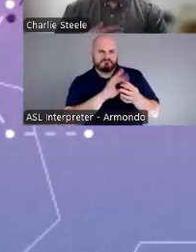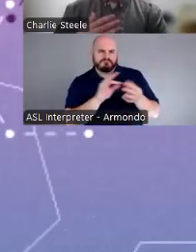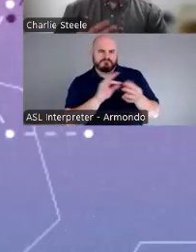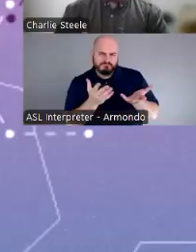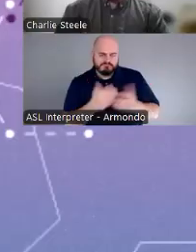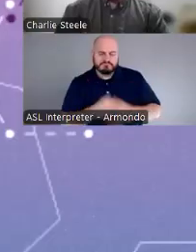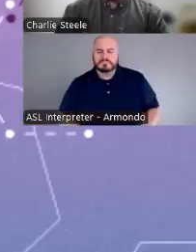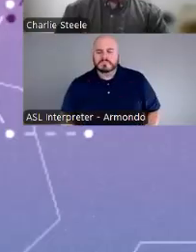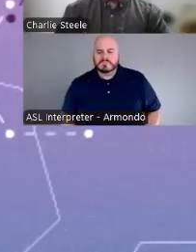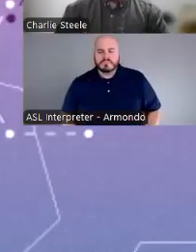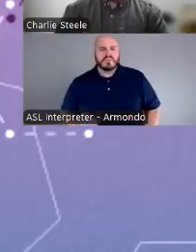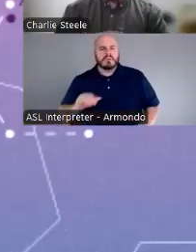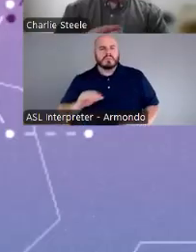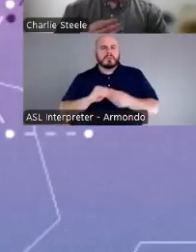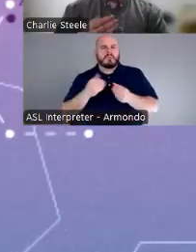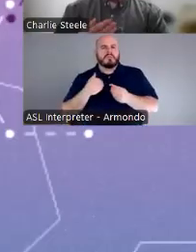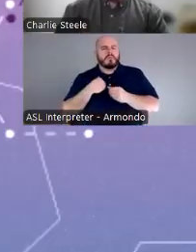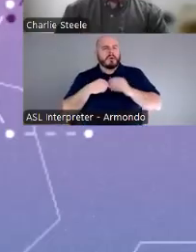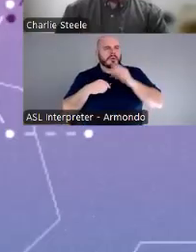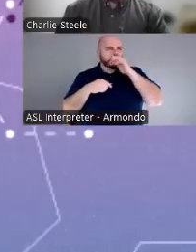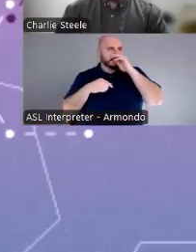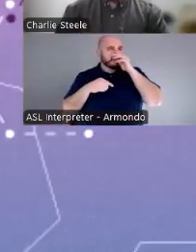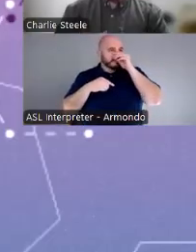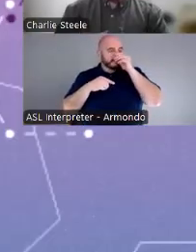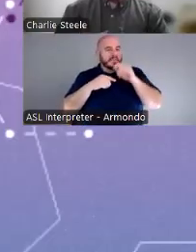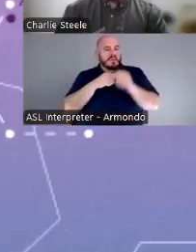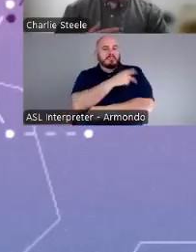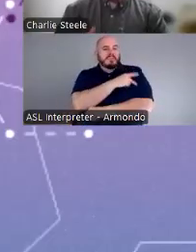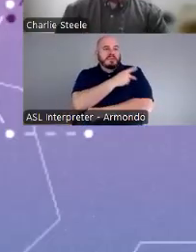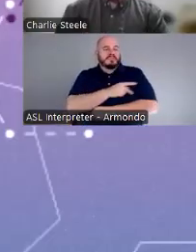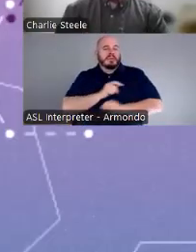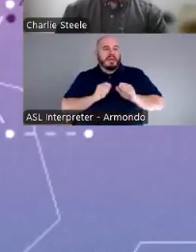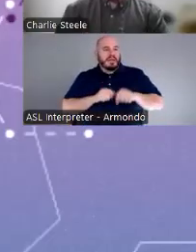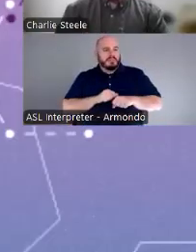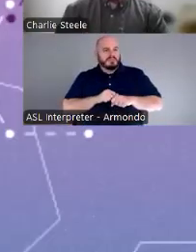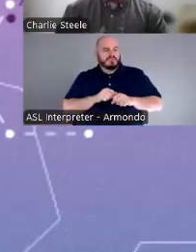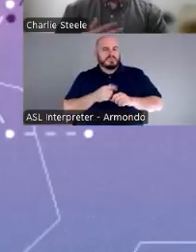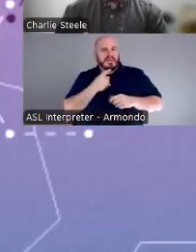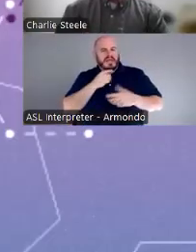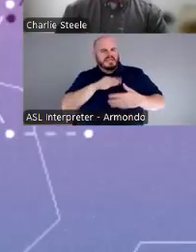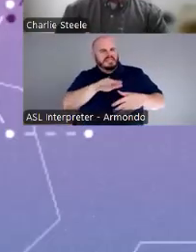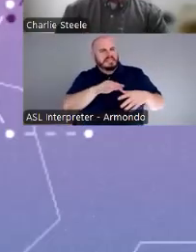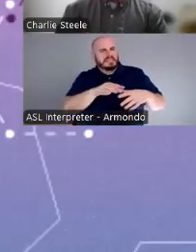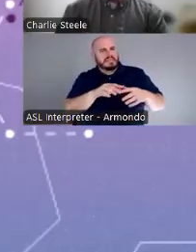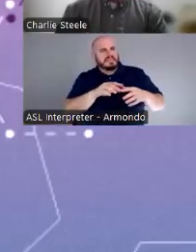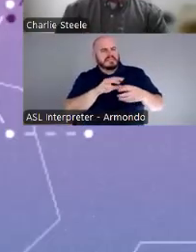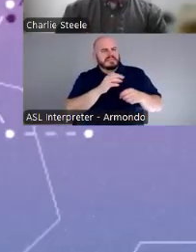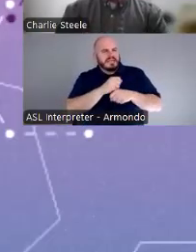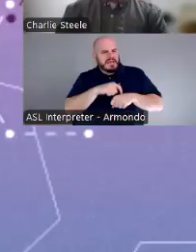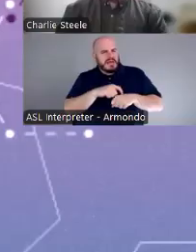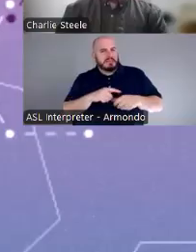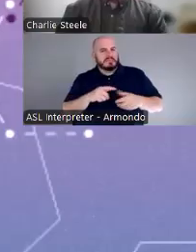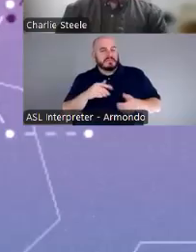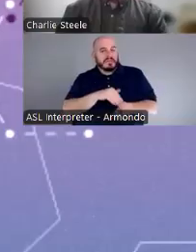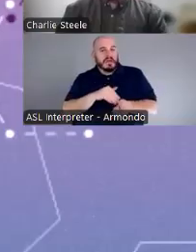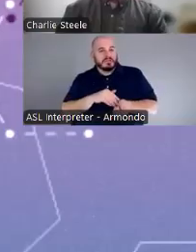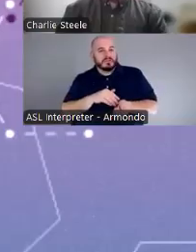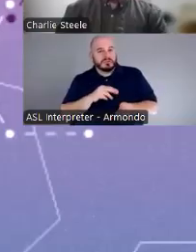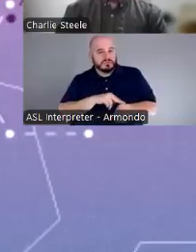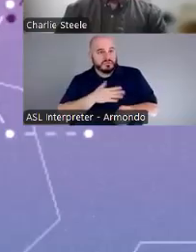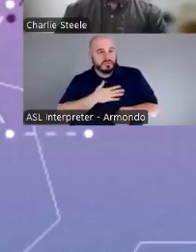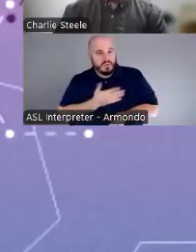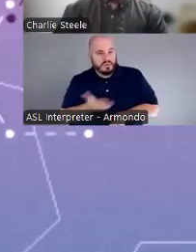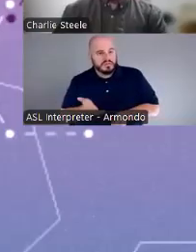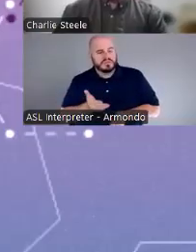stated earlier, patience, being able to take time and slow down for a patient that needs it, is a really big